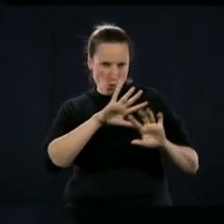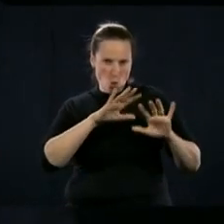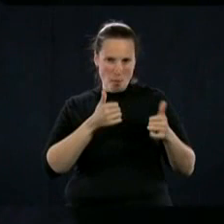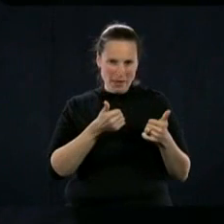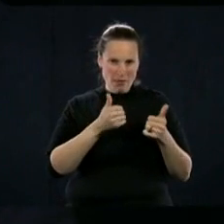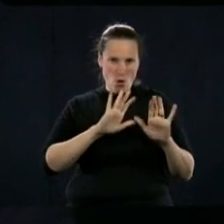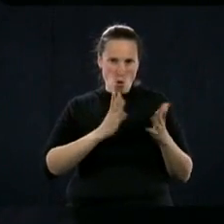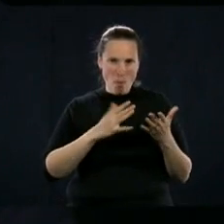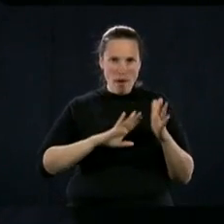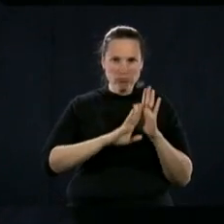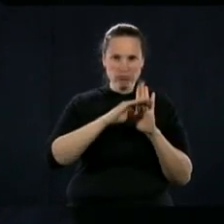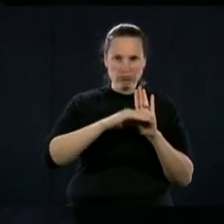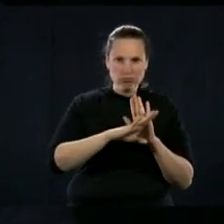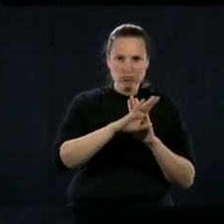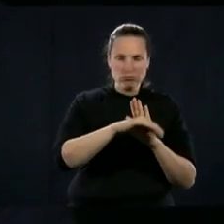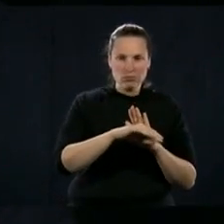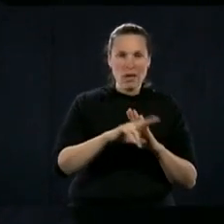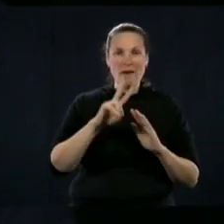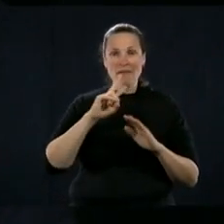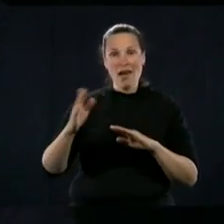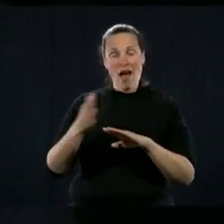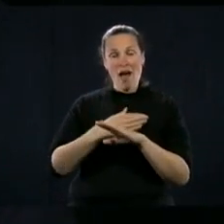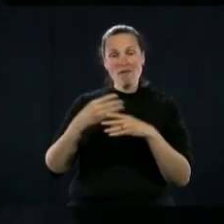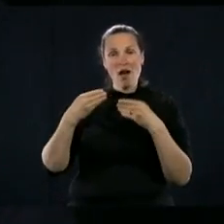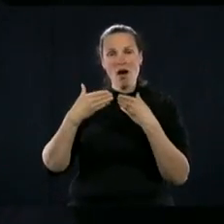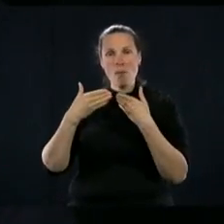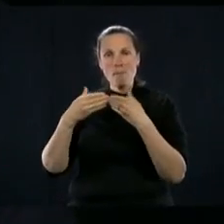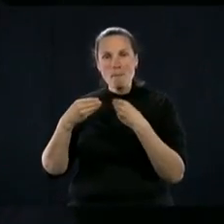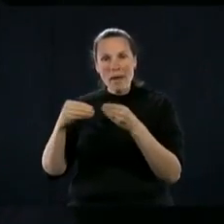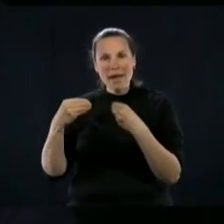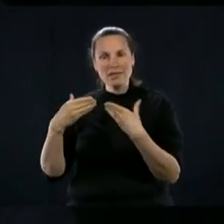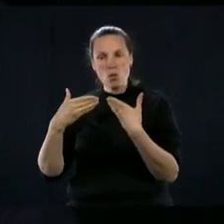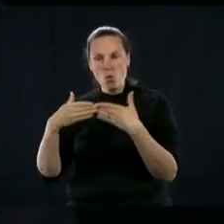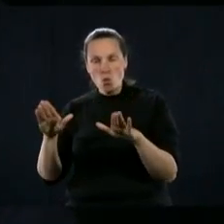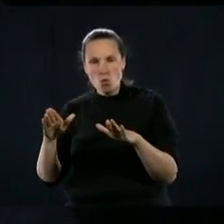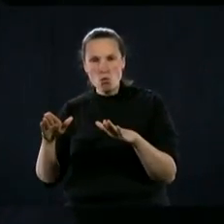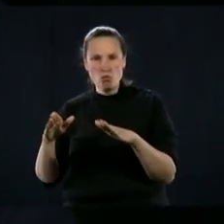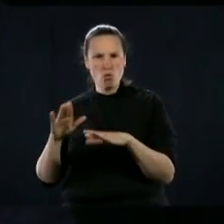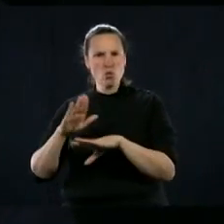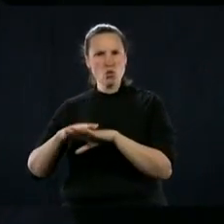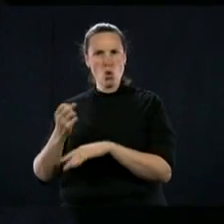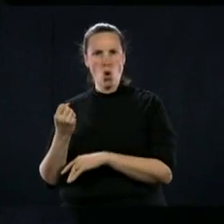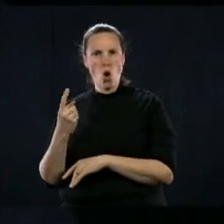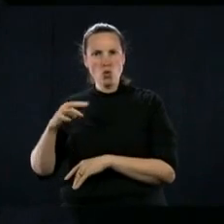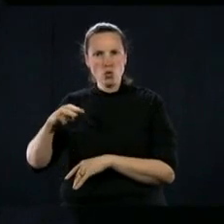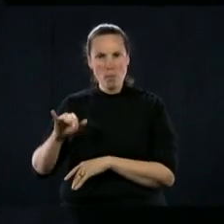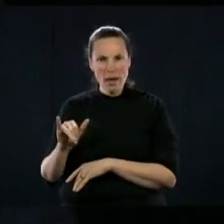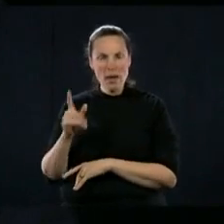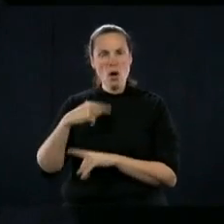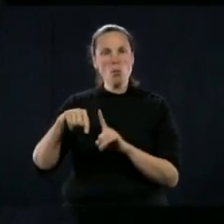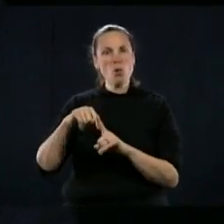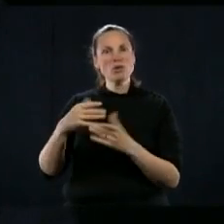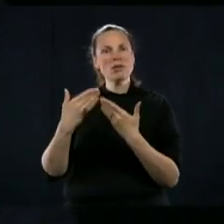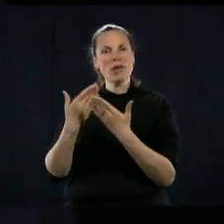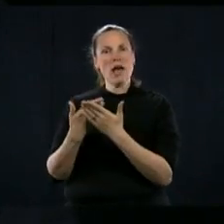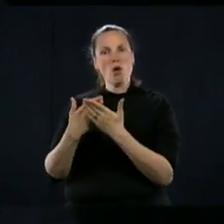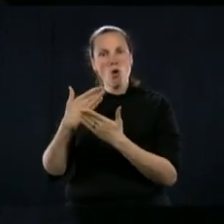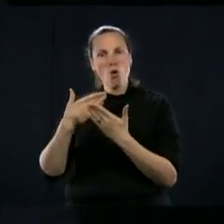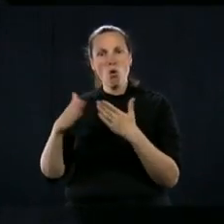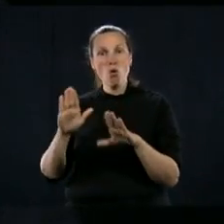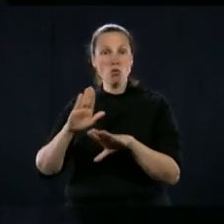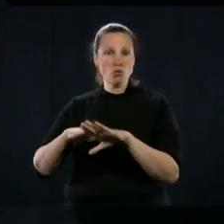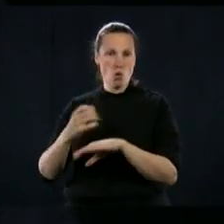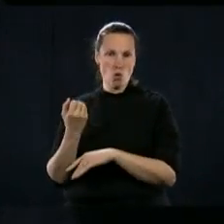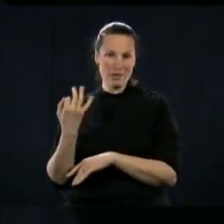on, before we reopen businesses on the 11th of May and schools on the 19th of May, we're going to